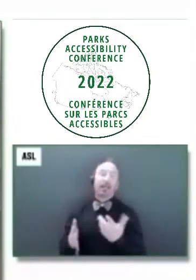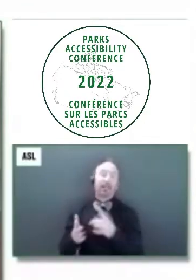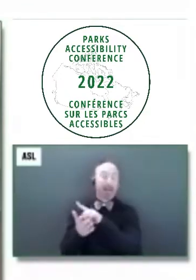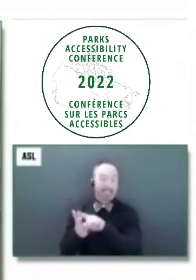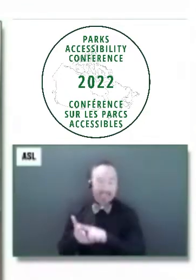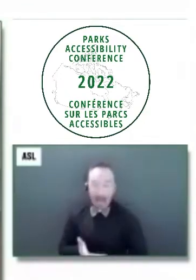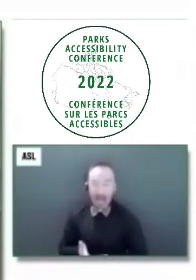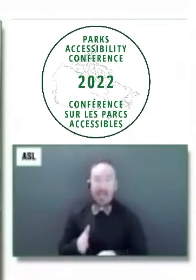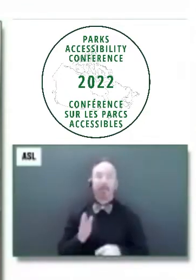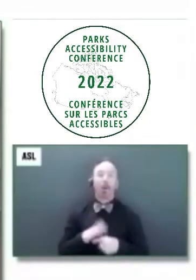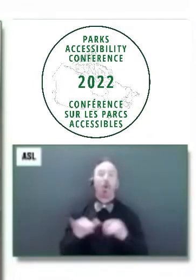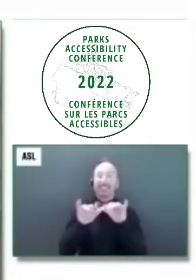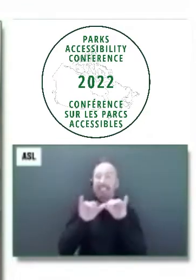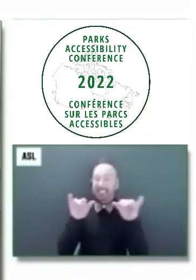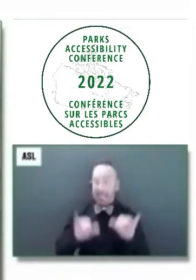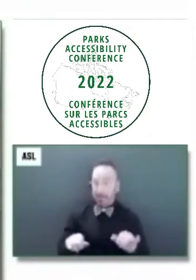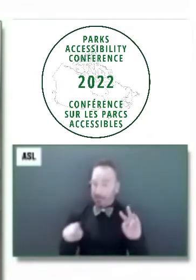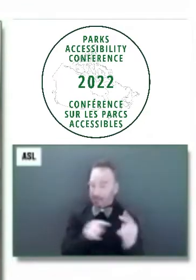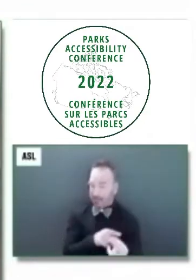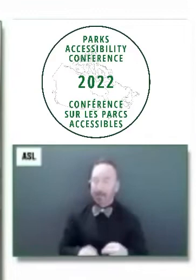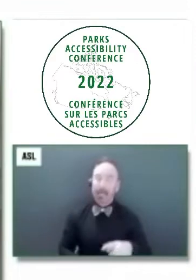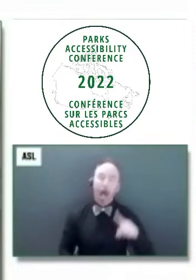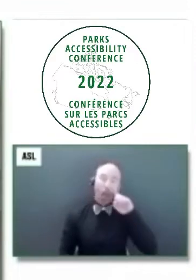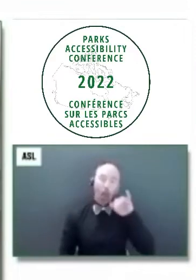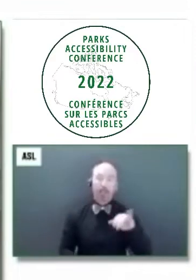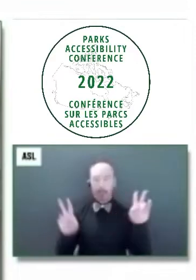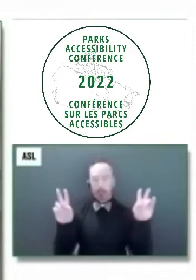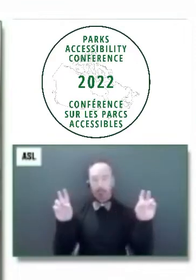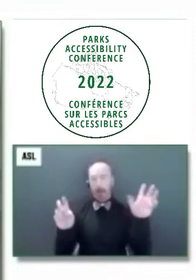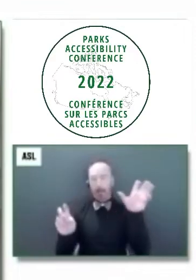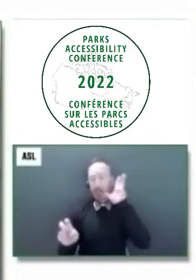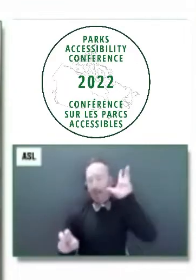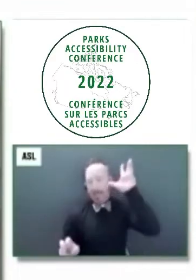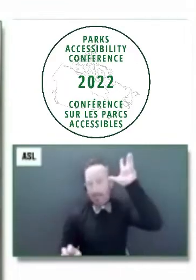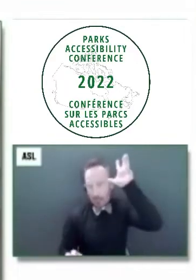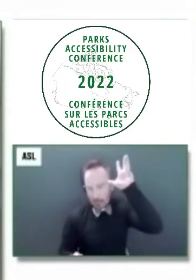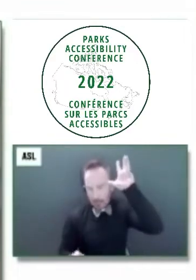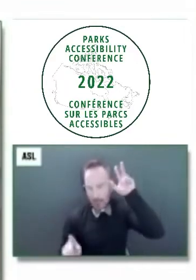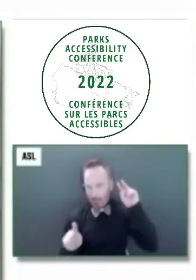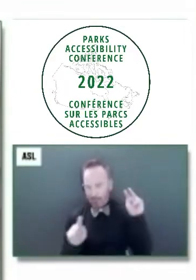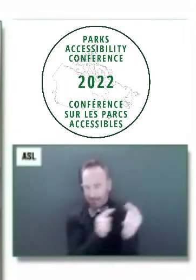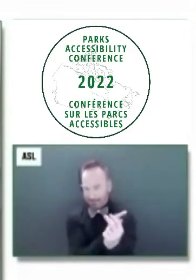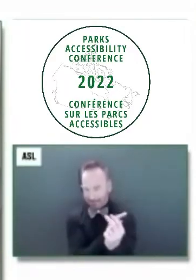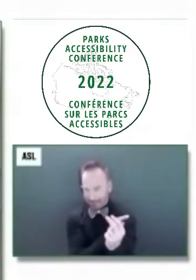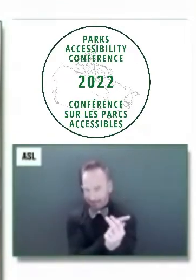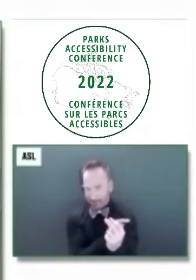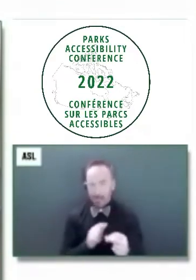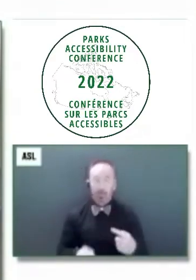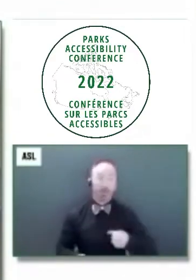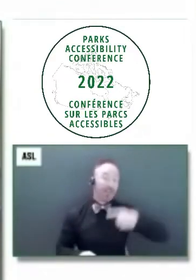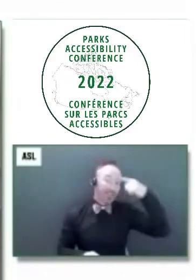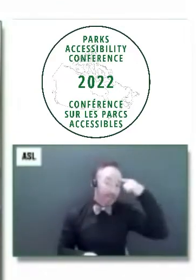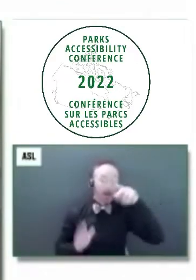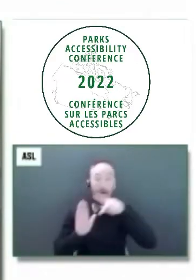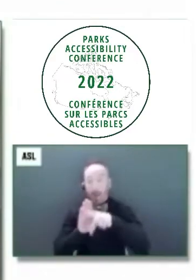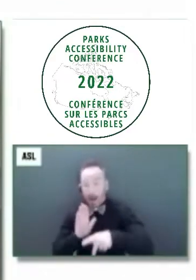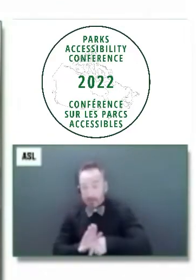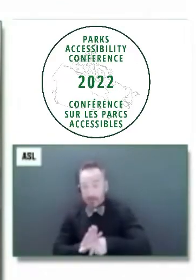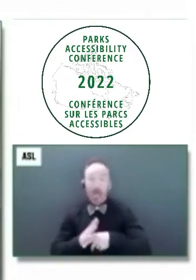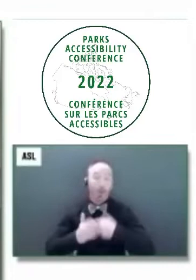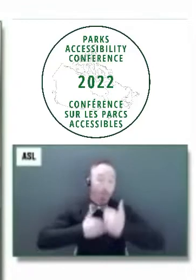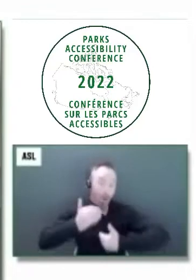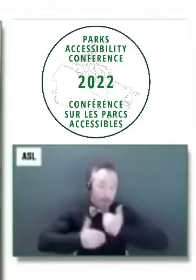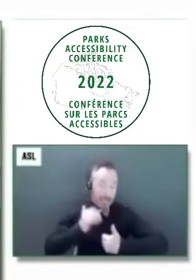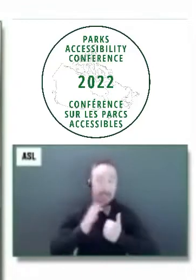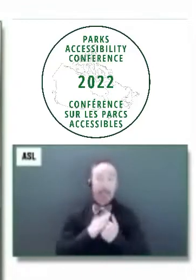resembles this old parental approach, which is unfortunate, particularly when we think of policies, practice, and processes and how they are currently developed